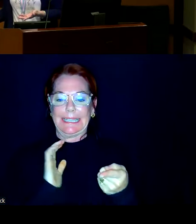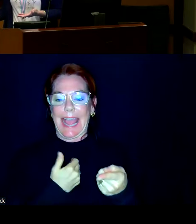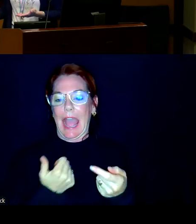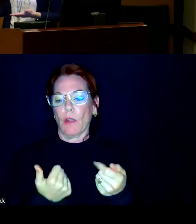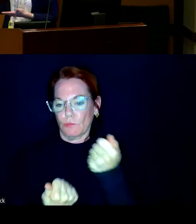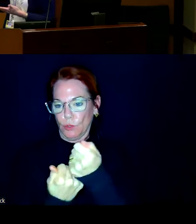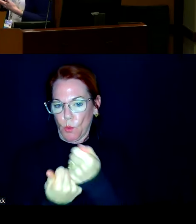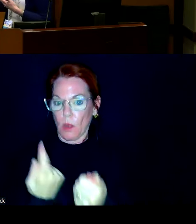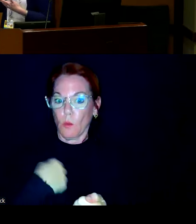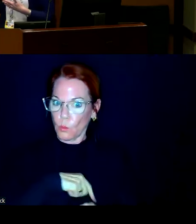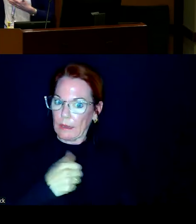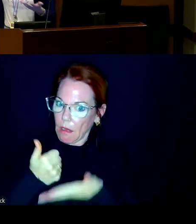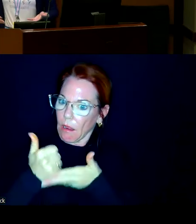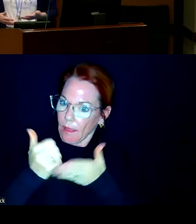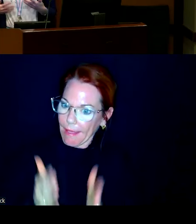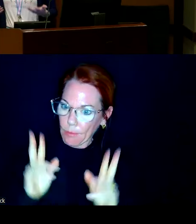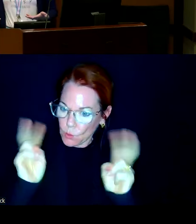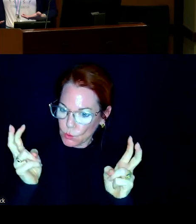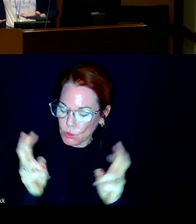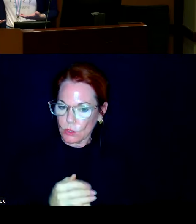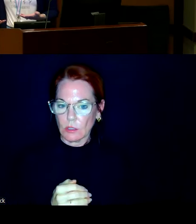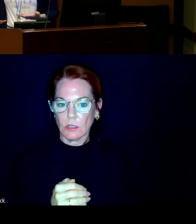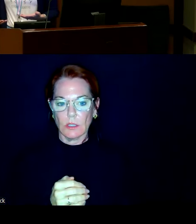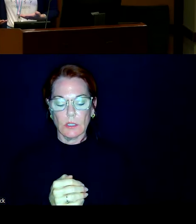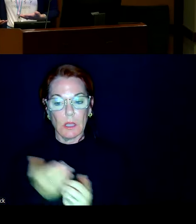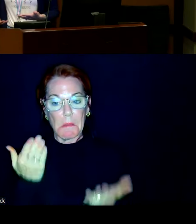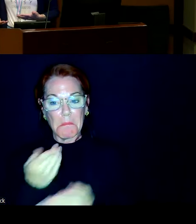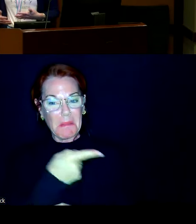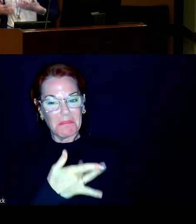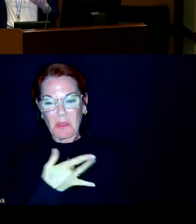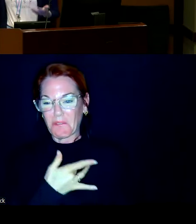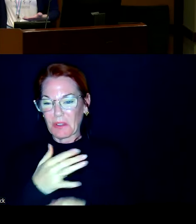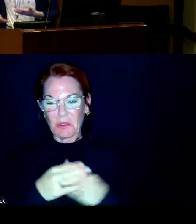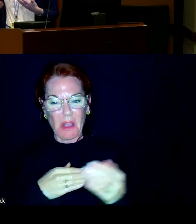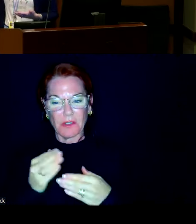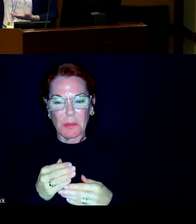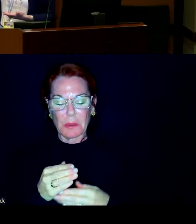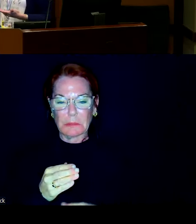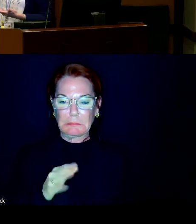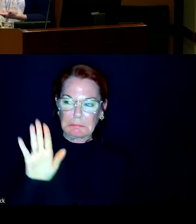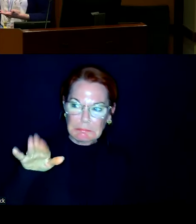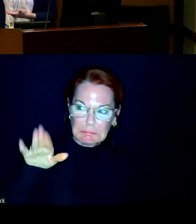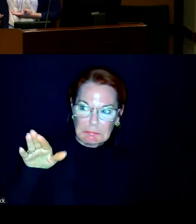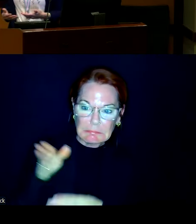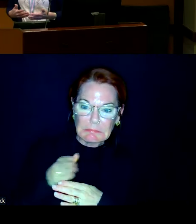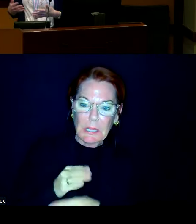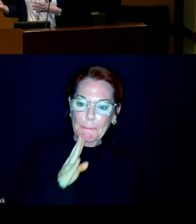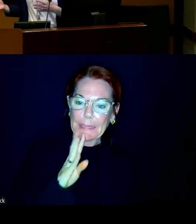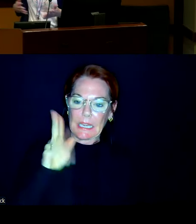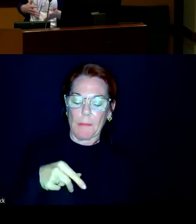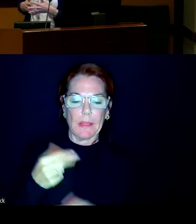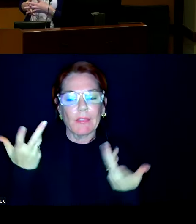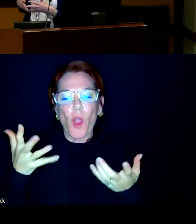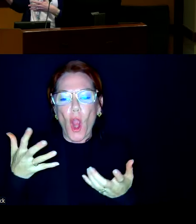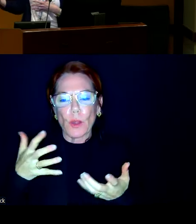helpers. And so they may not feel comfortable speaking up and saying something because they're already at a vulnerable point. And I think